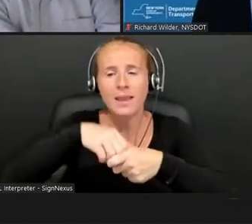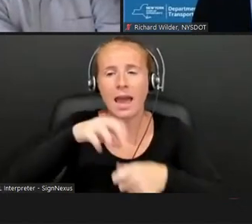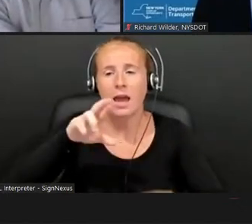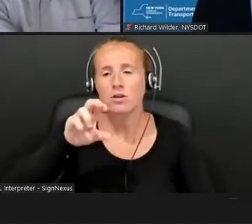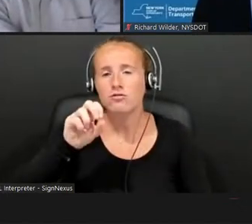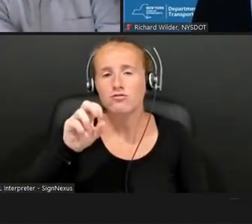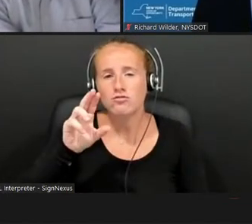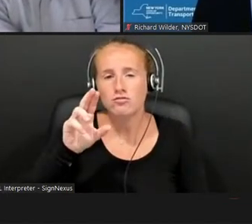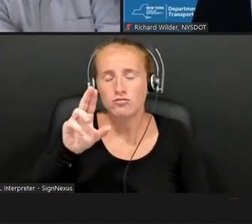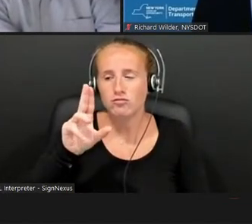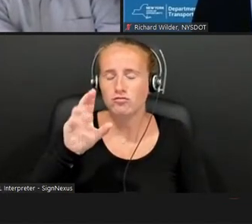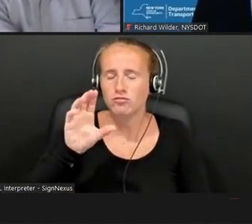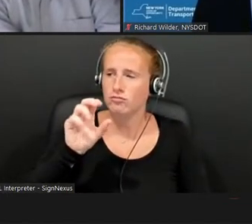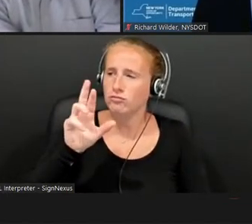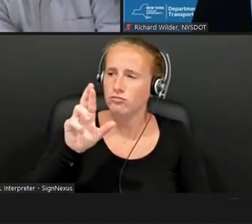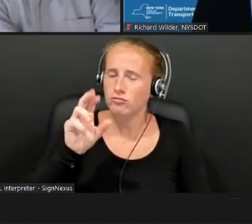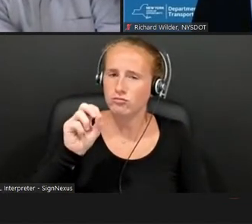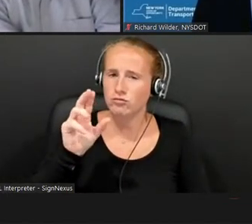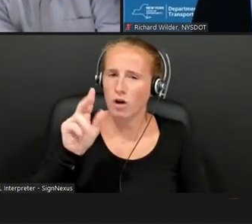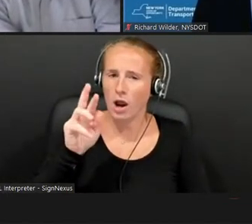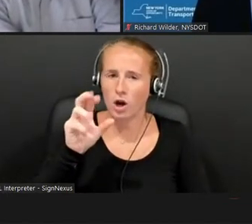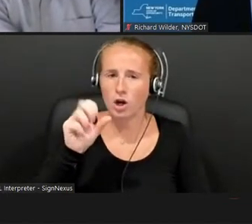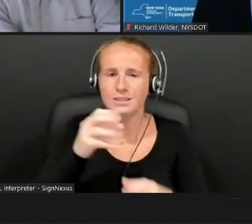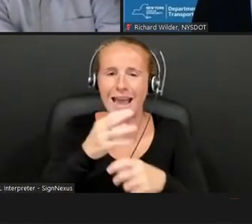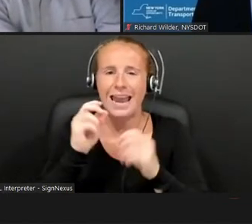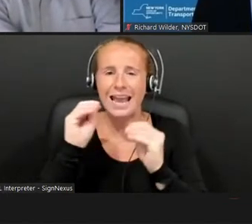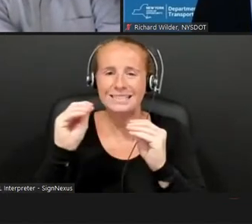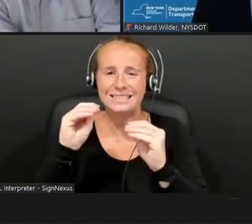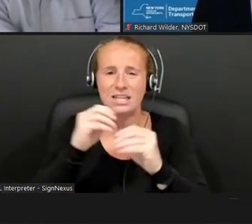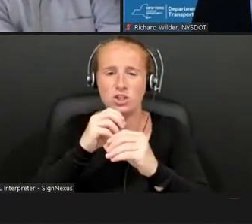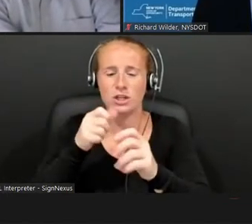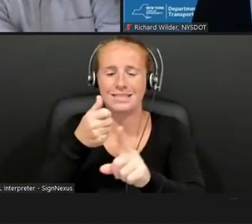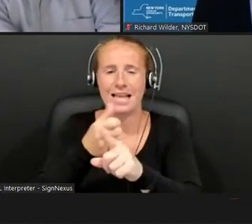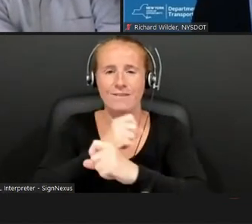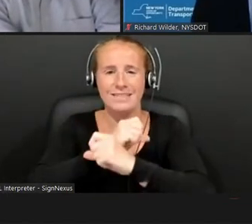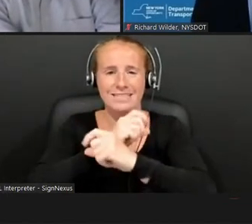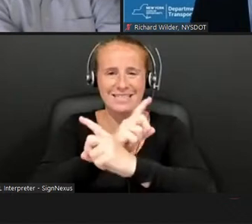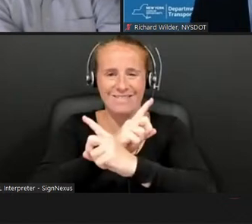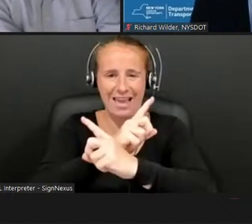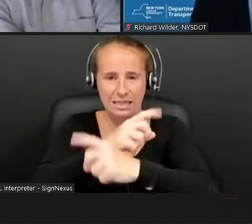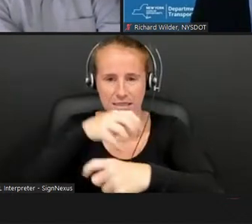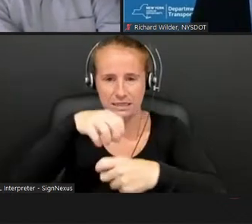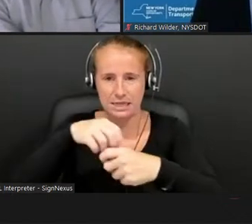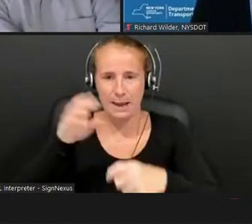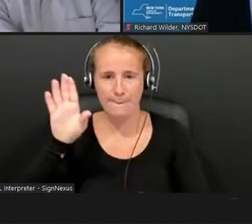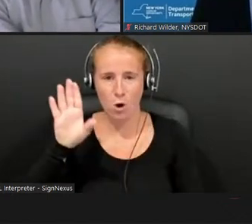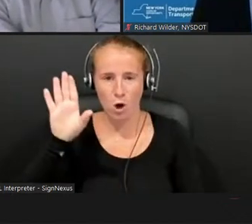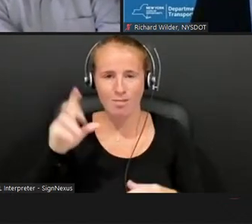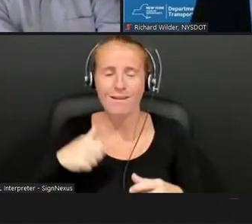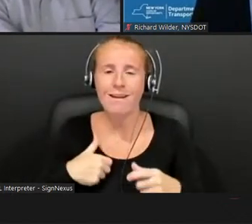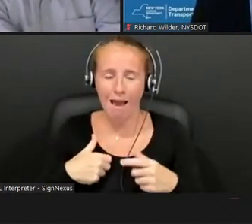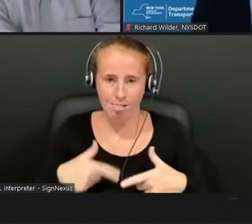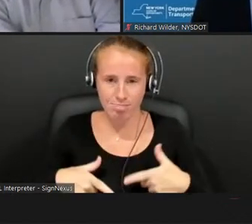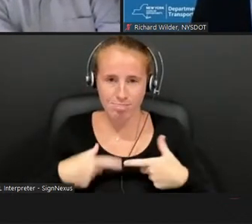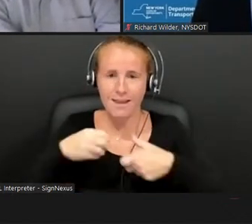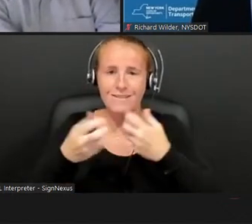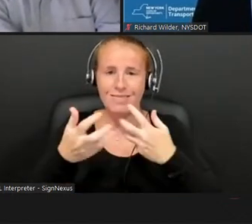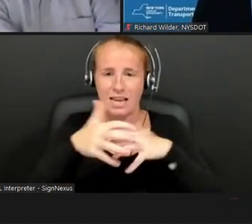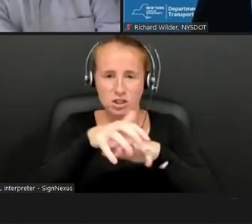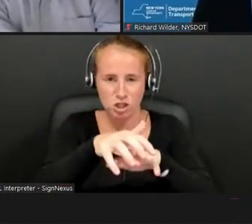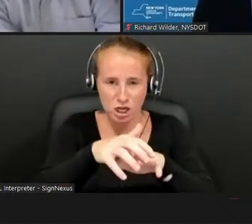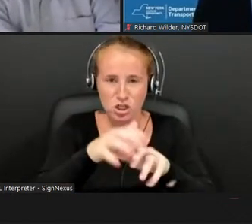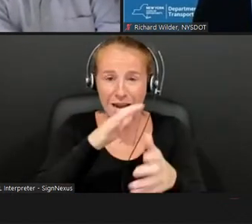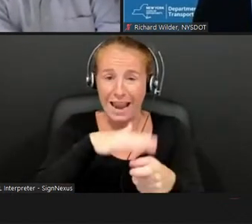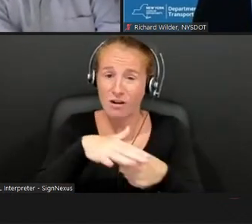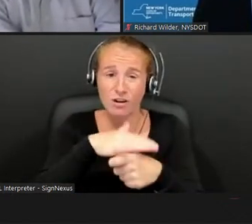teach self-defense and rape creation for women in Brooklyn I lived in the congestion area um some of us do not have the ability to